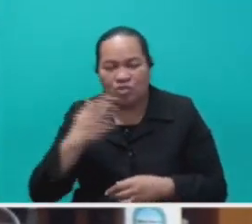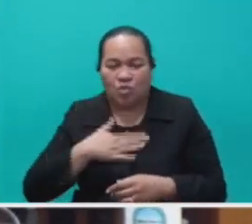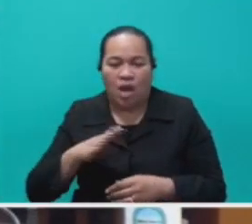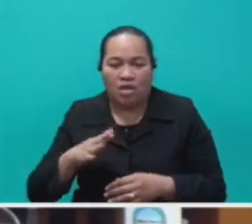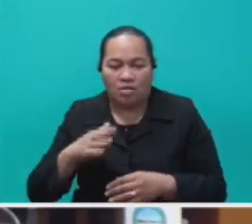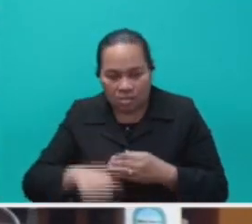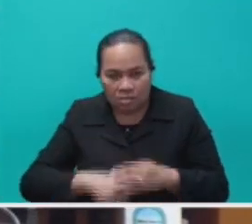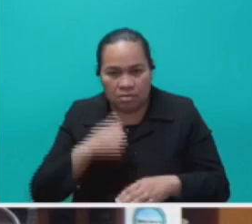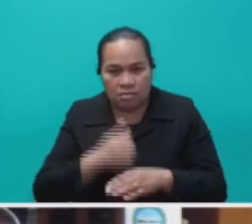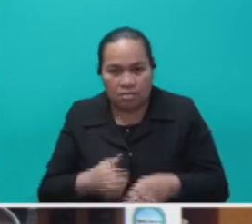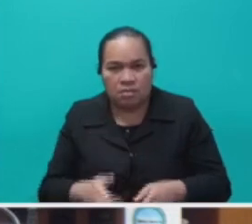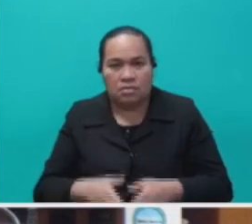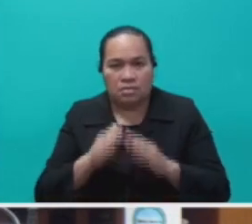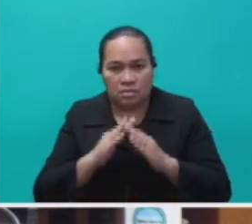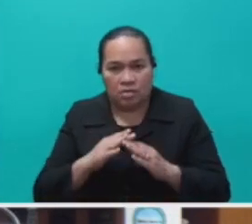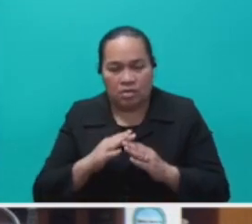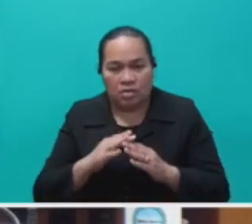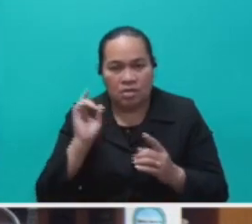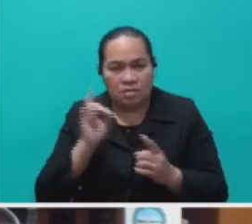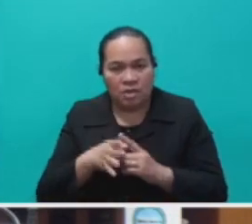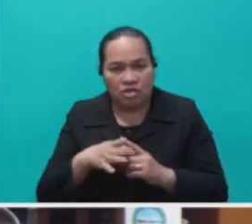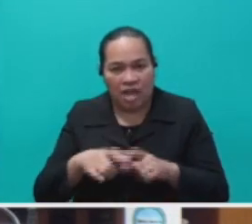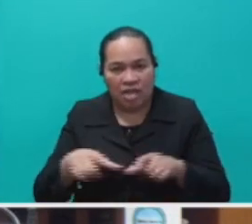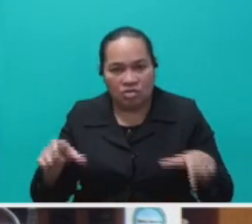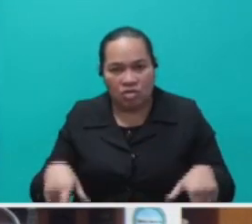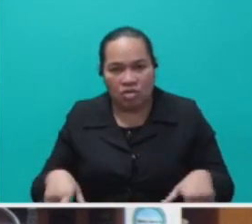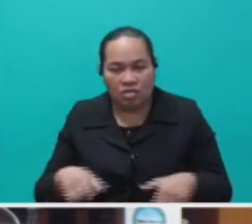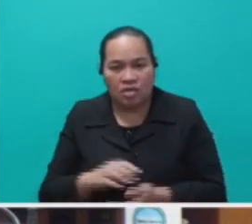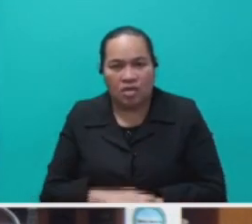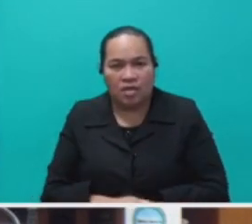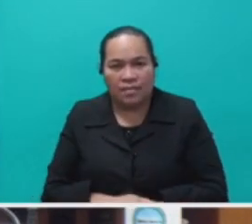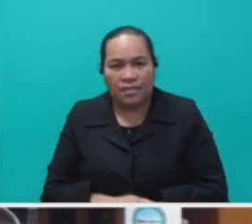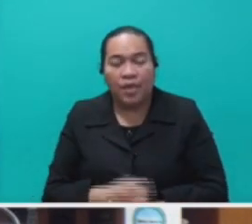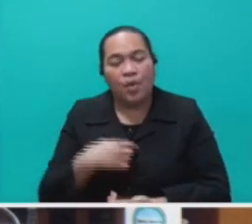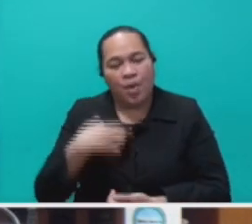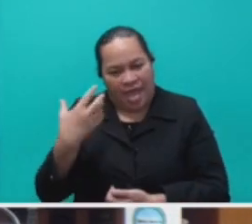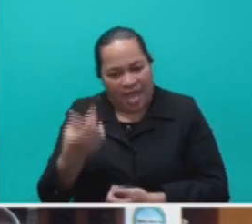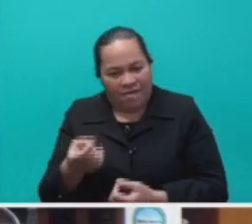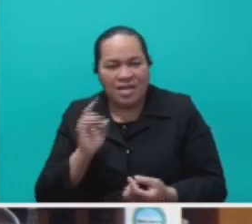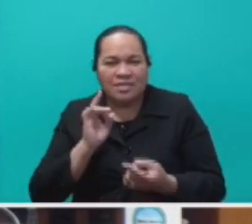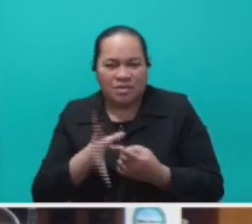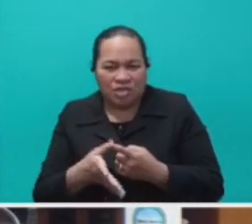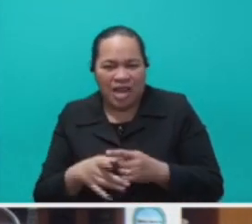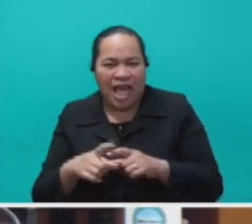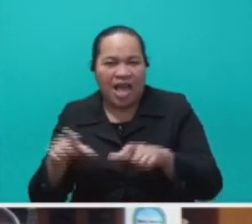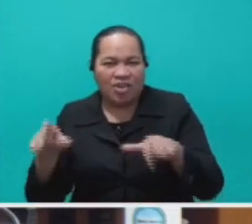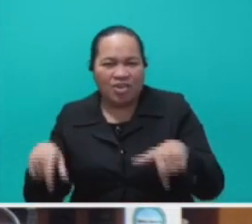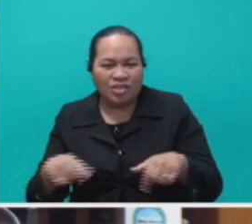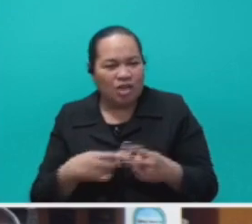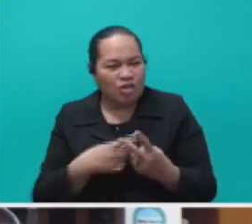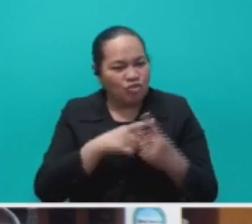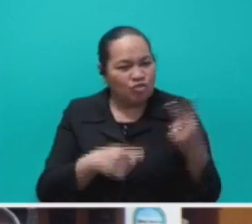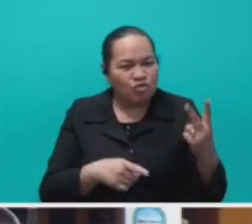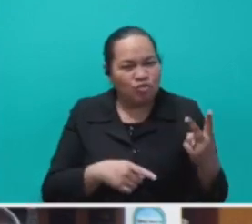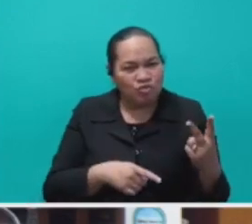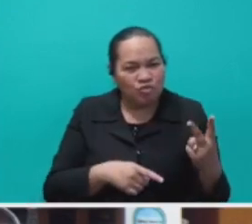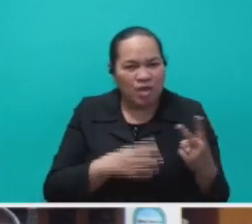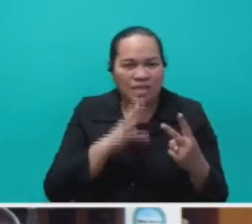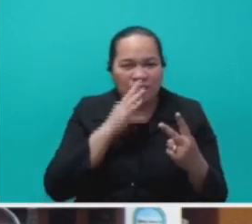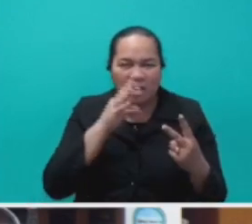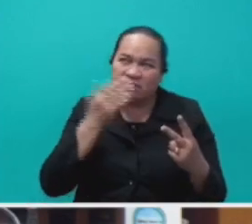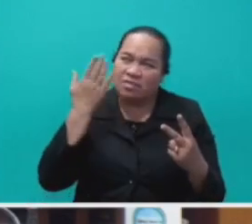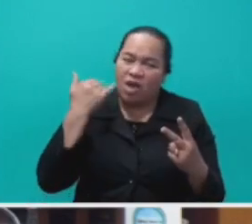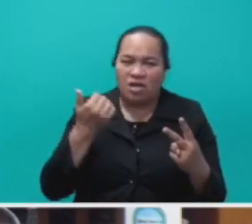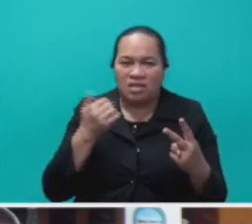up these specialized courts? And we have specialized courts. The two previous speakers have alluded to them, Mr.